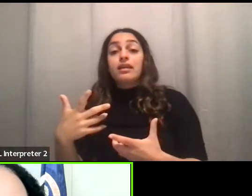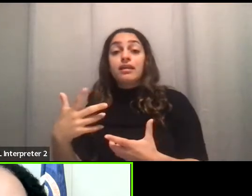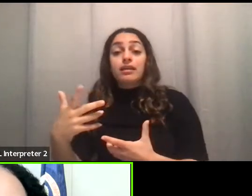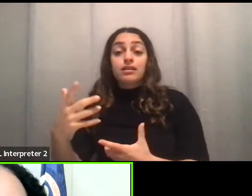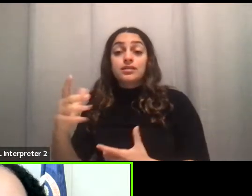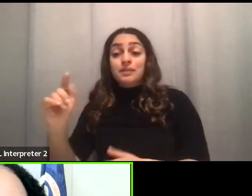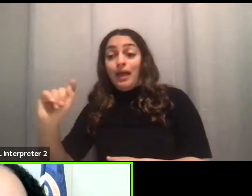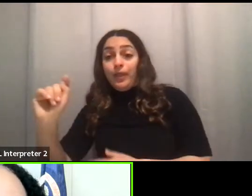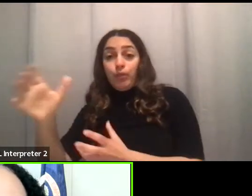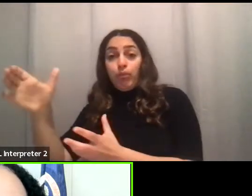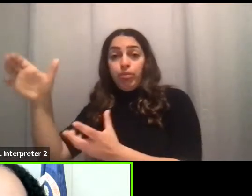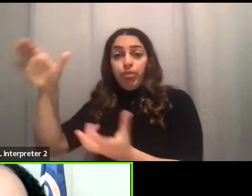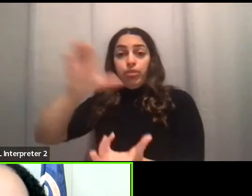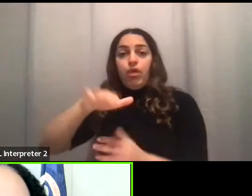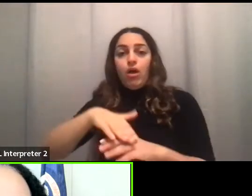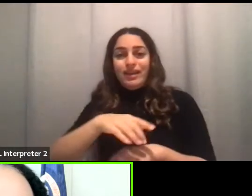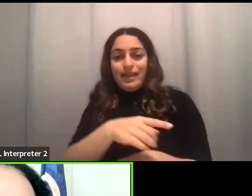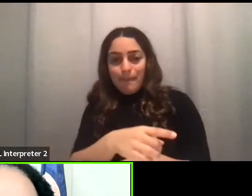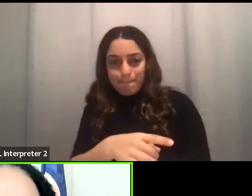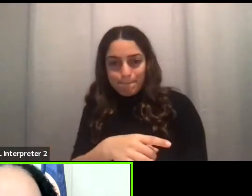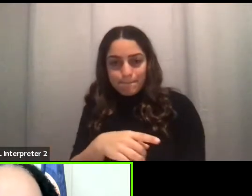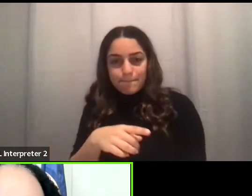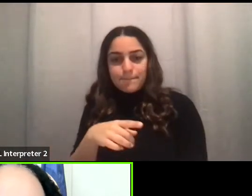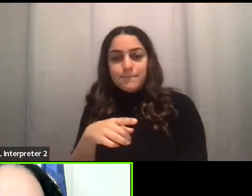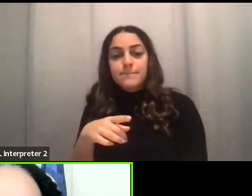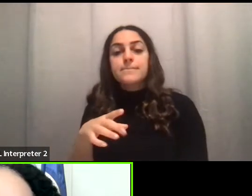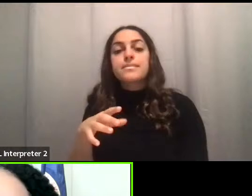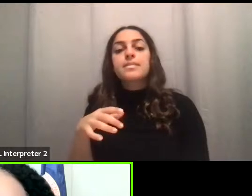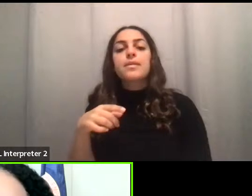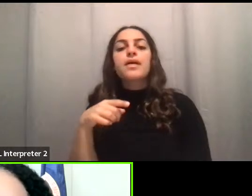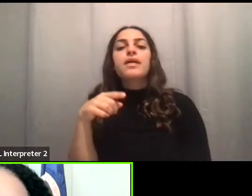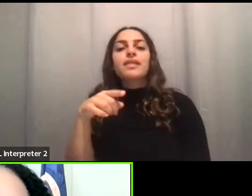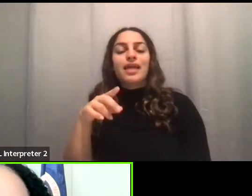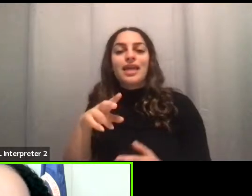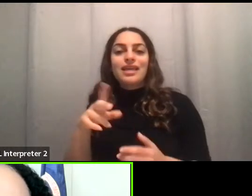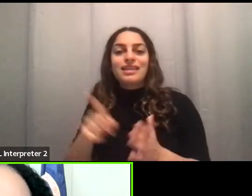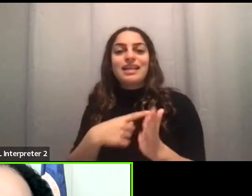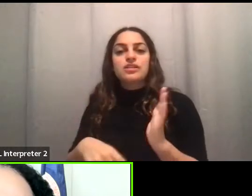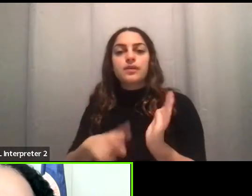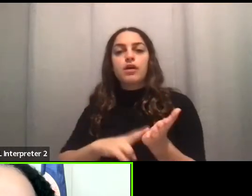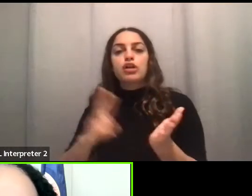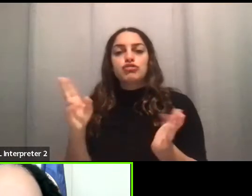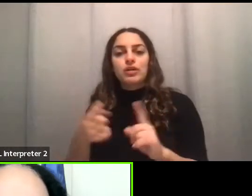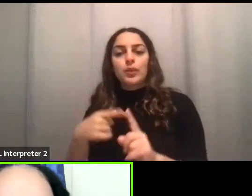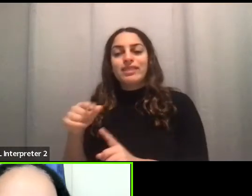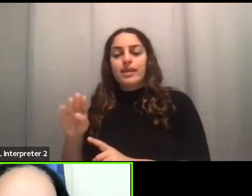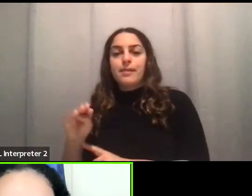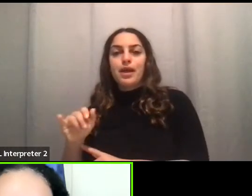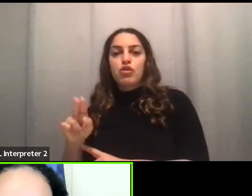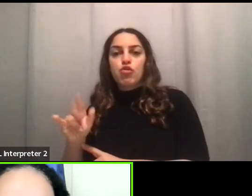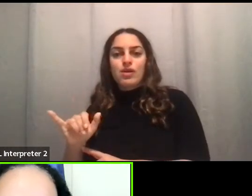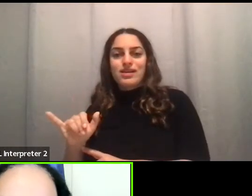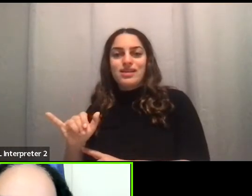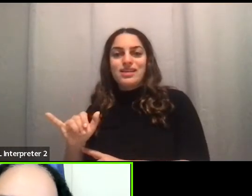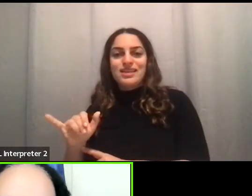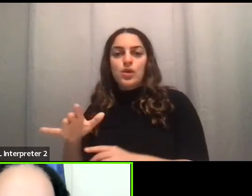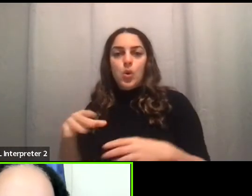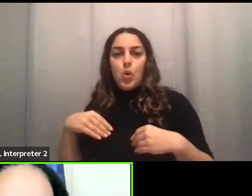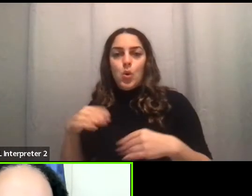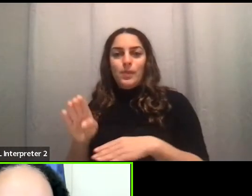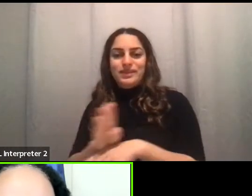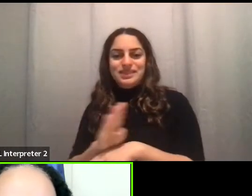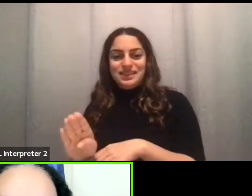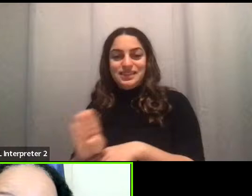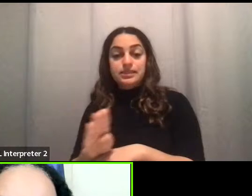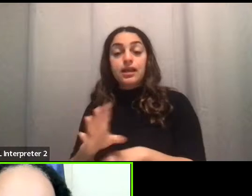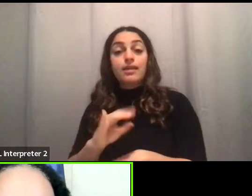effectively investigate and instead canceled its contract with the minority-owned business that employed the worker and immediately fired all black buck host